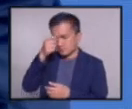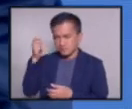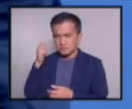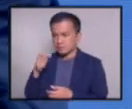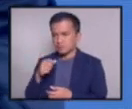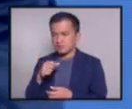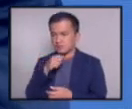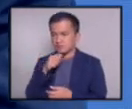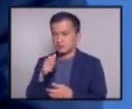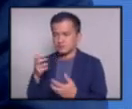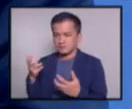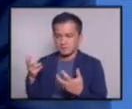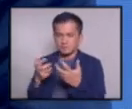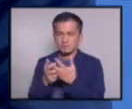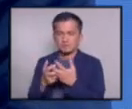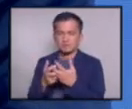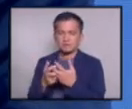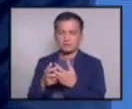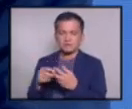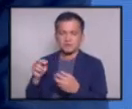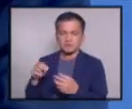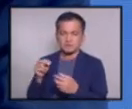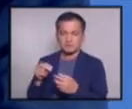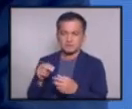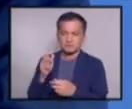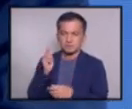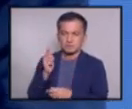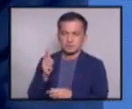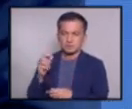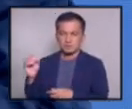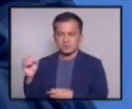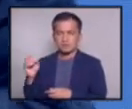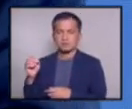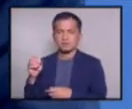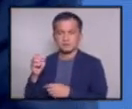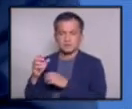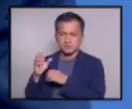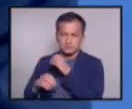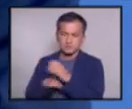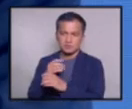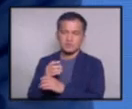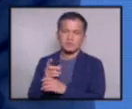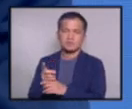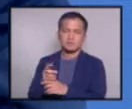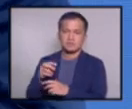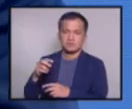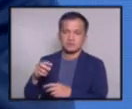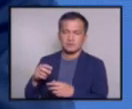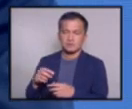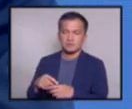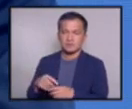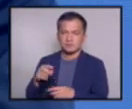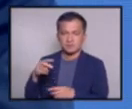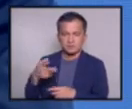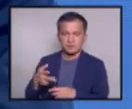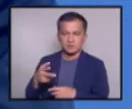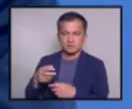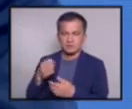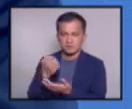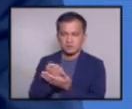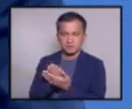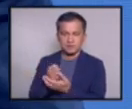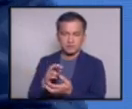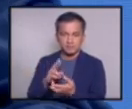hindi nagmamatch sa kinakailangan ng 21st century. So educational reform. The second is economic reform.